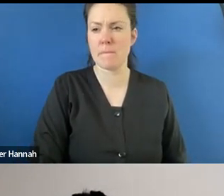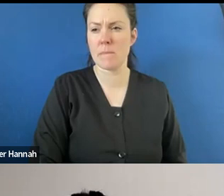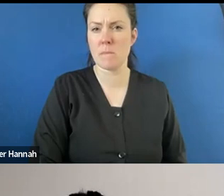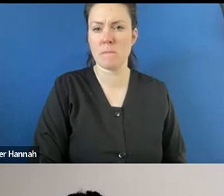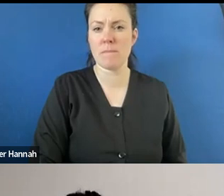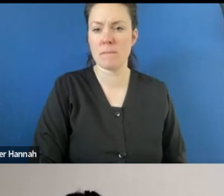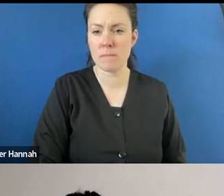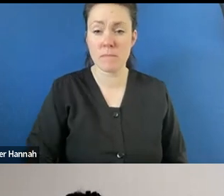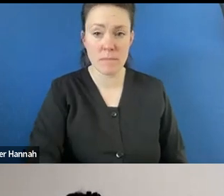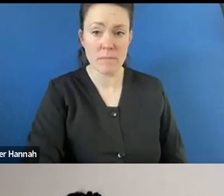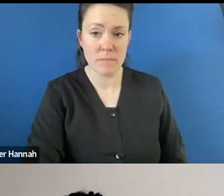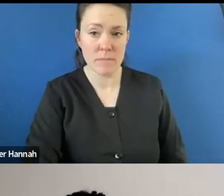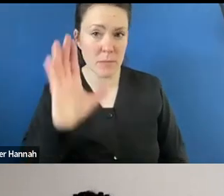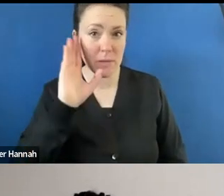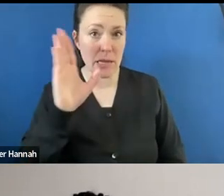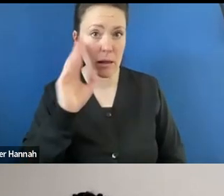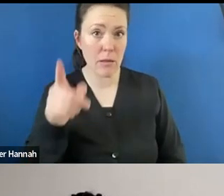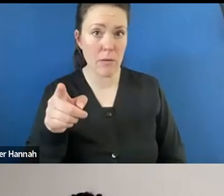Hello. Hello.